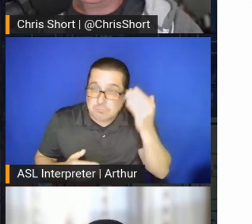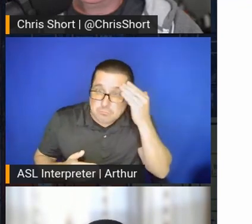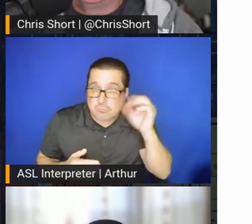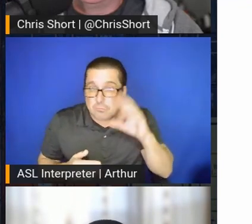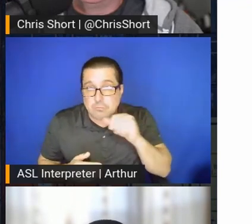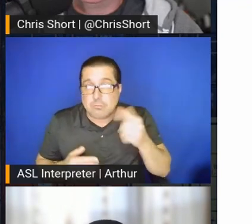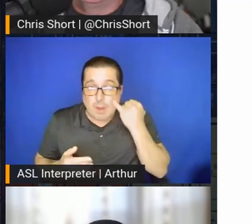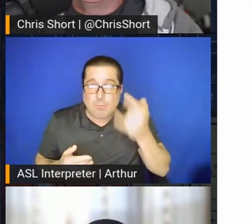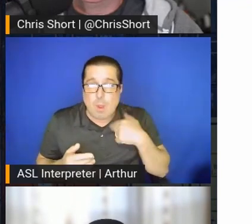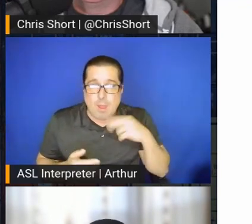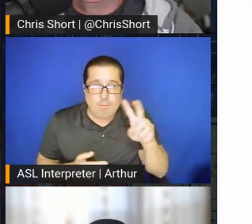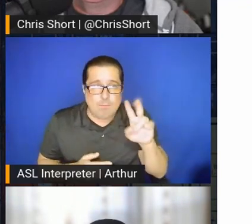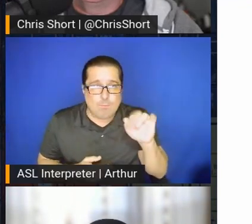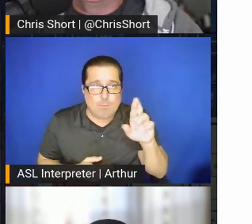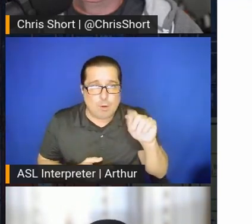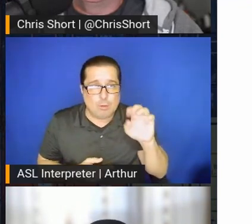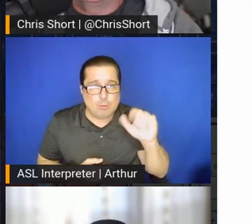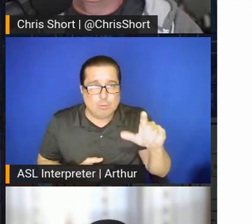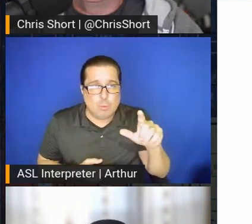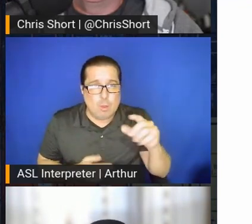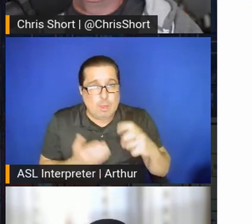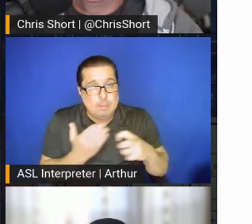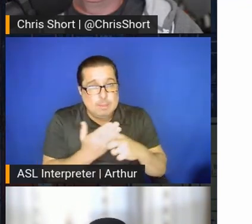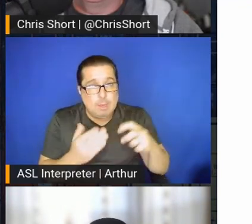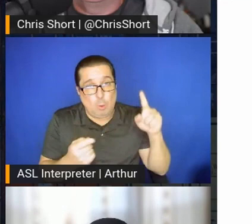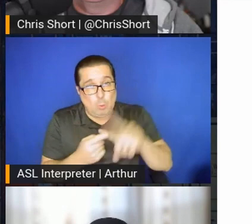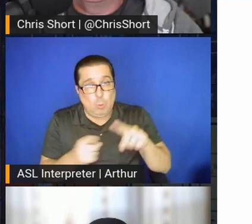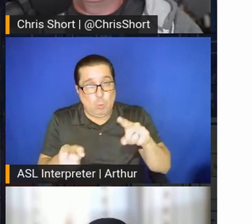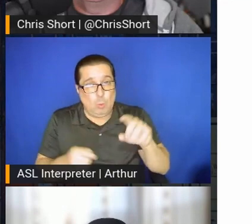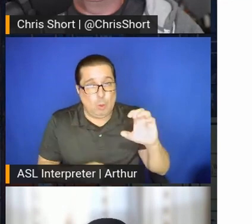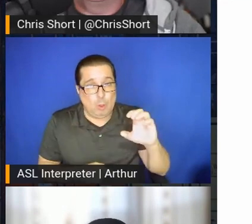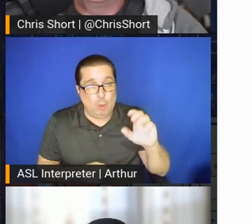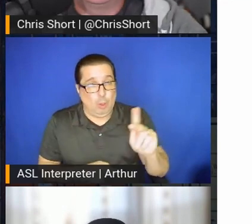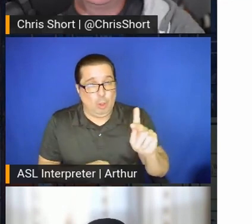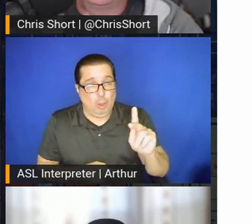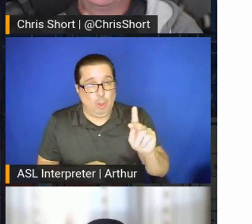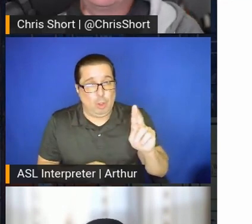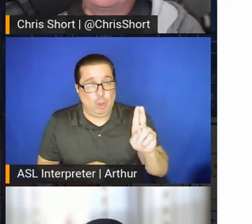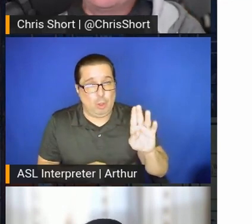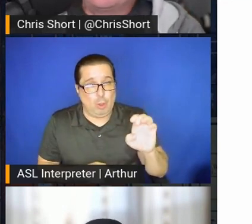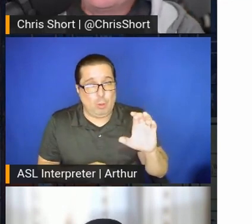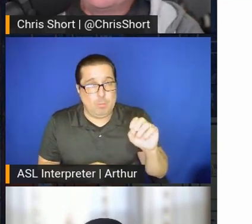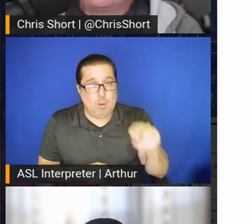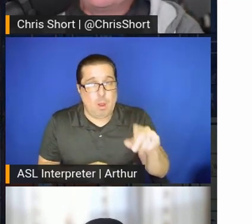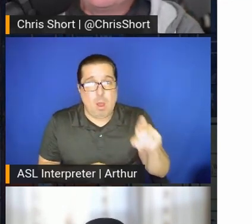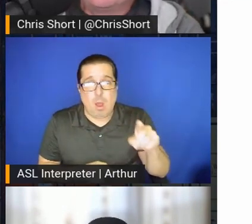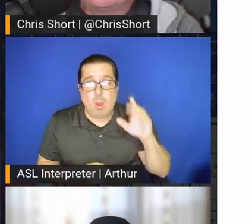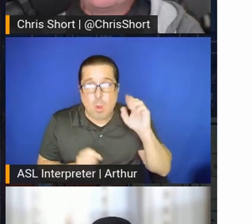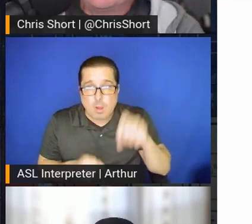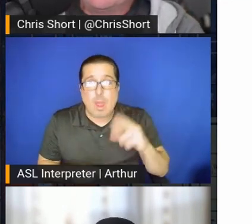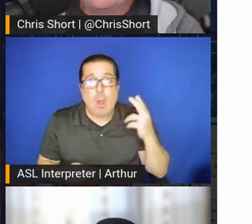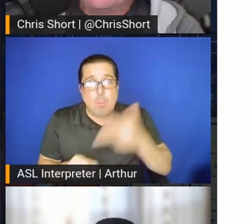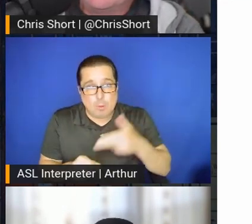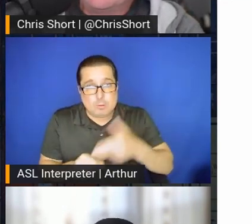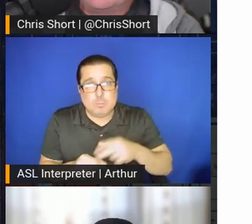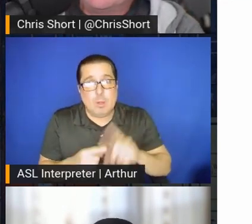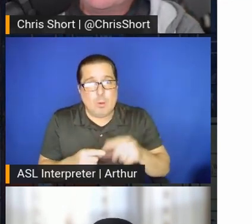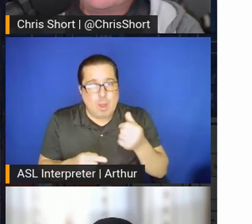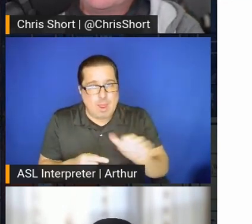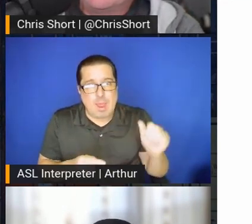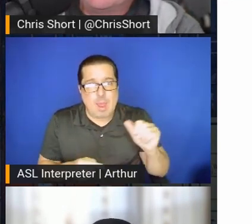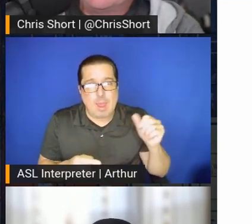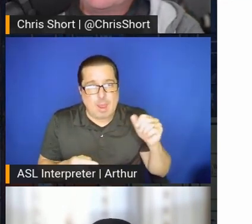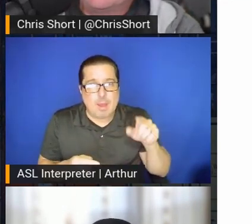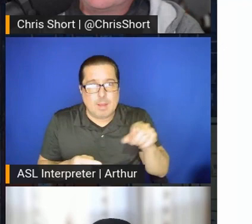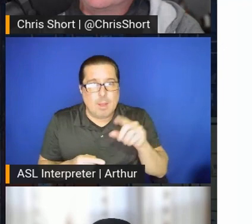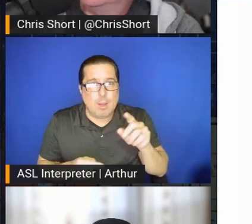virtual ticket to Kubecon, then you actually can participate in any of the co-located events for